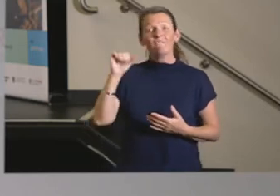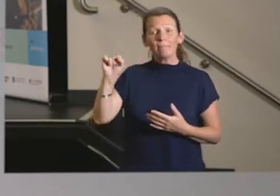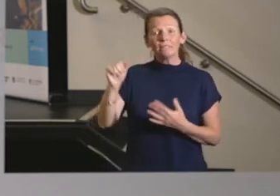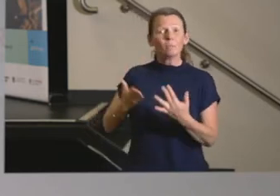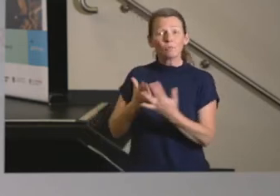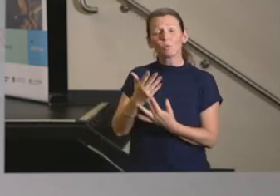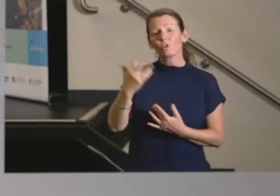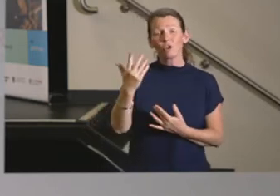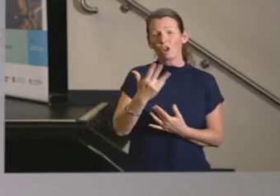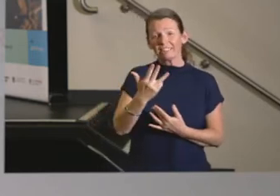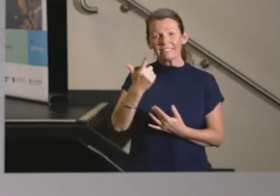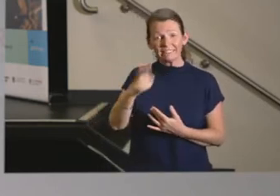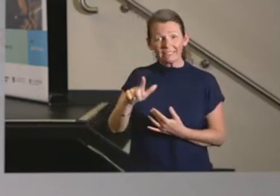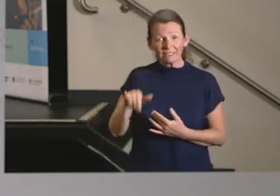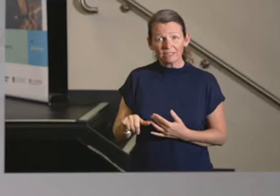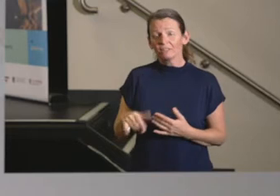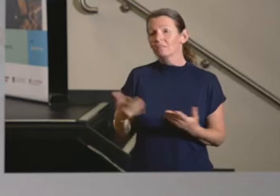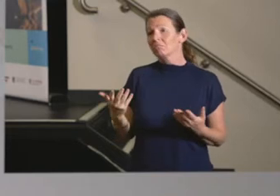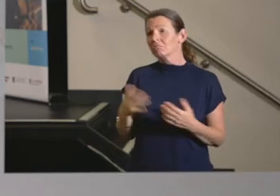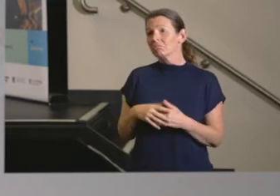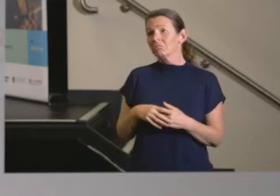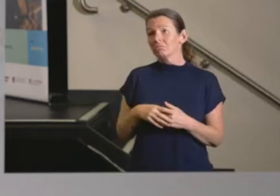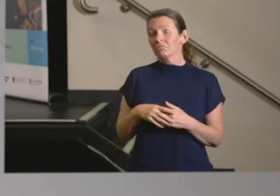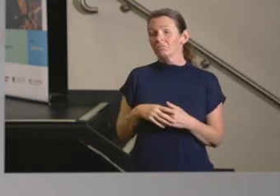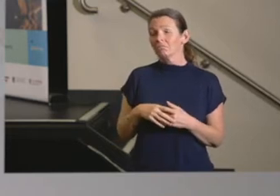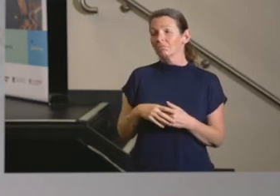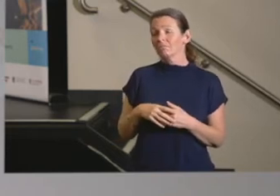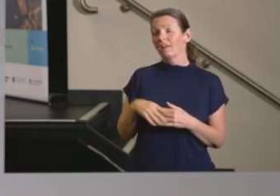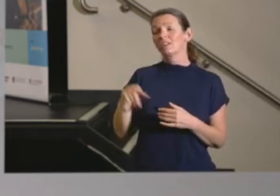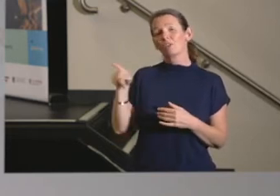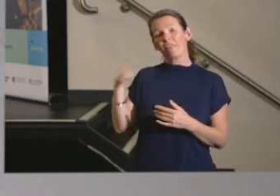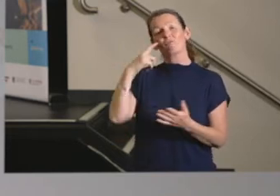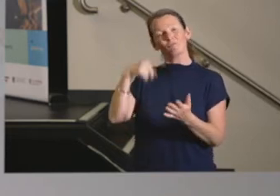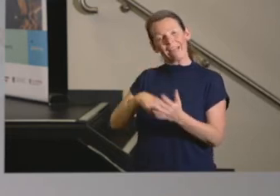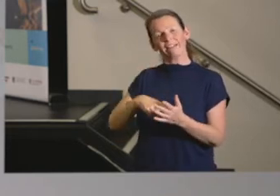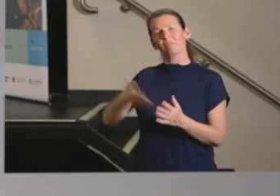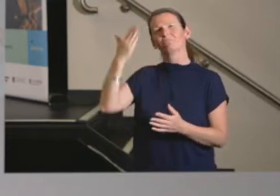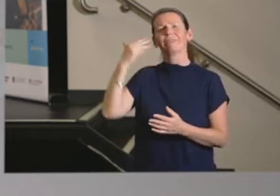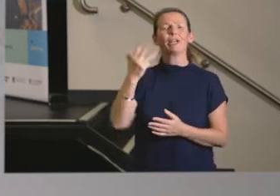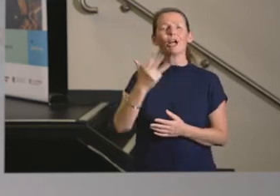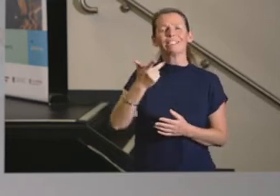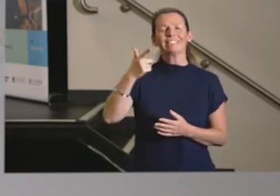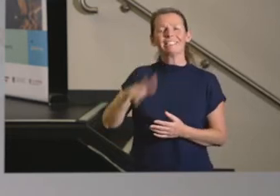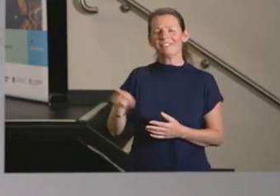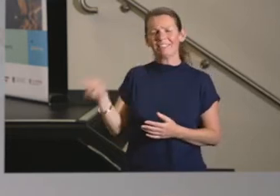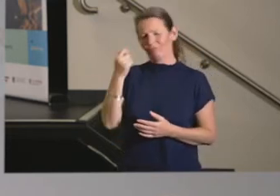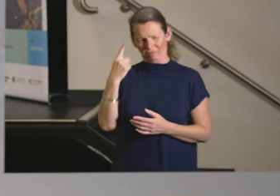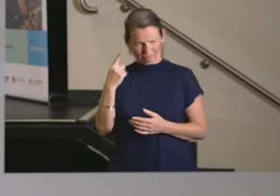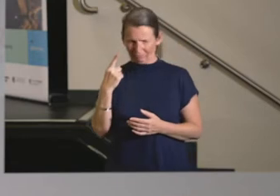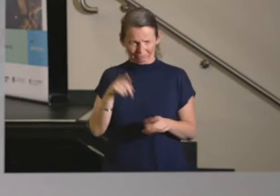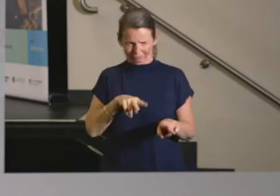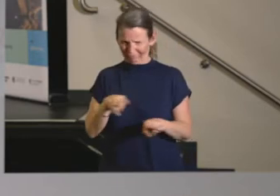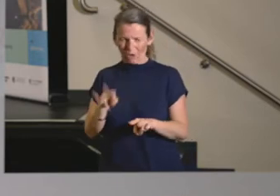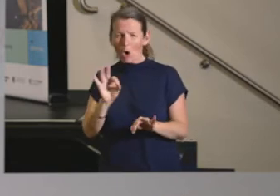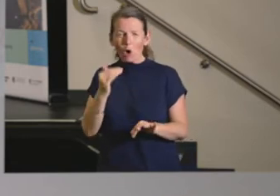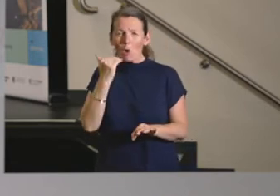during the 1970s, which recognized that gender wasn't always the primary factor in